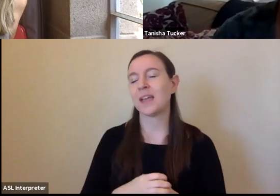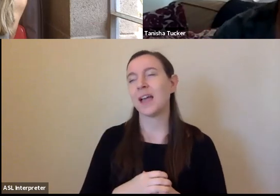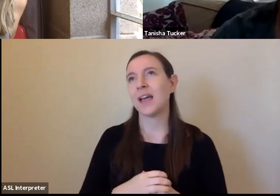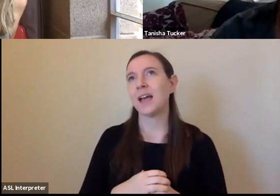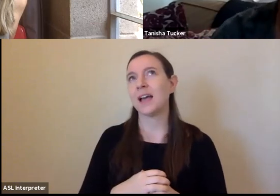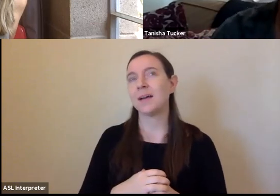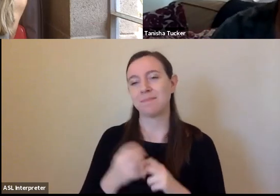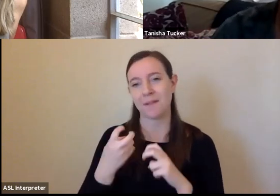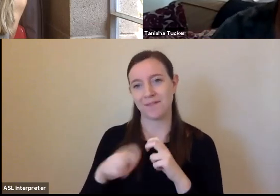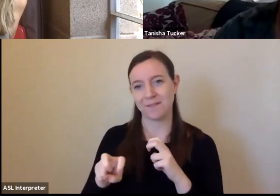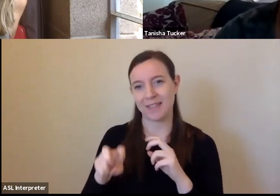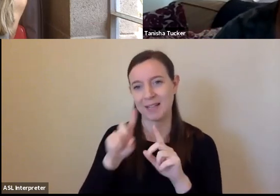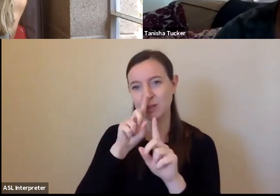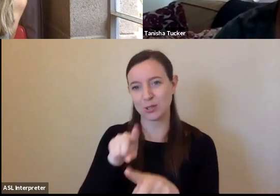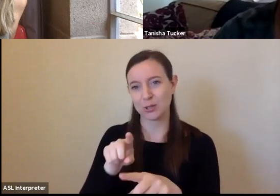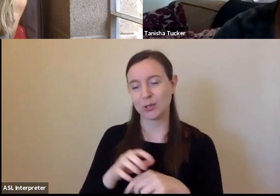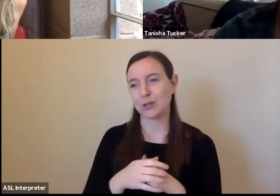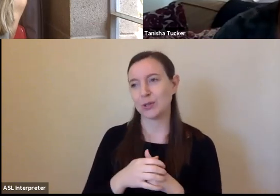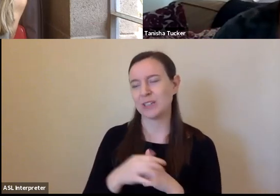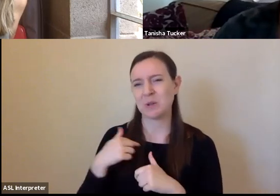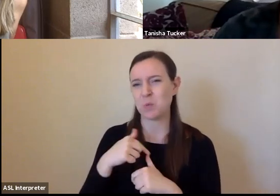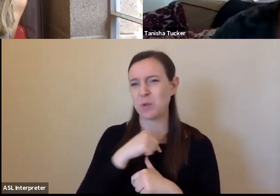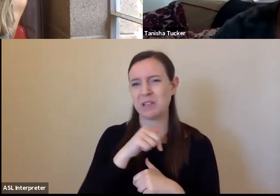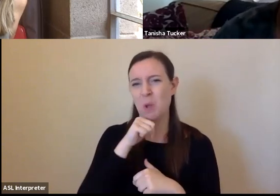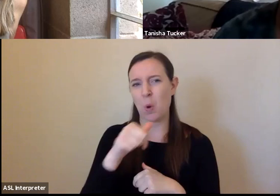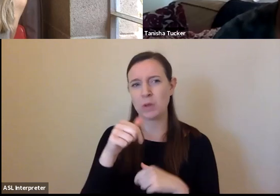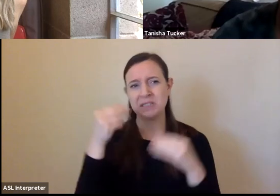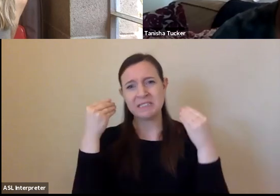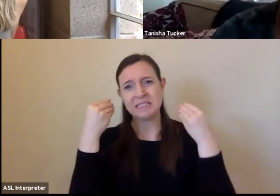sell, this is not a commercialized product.